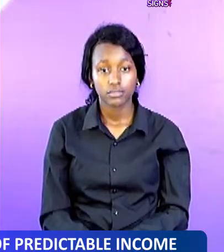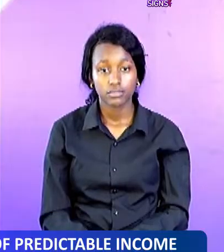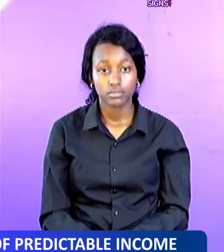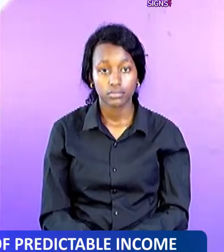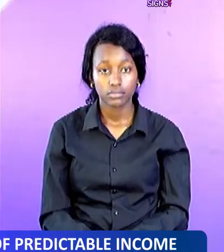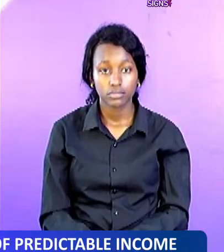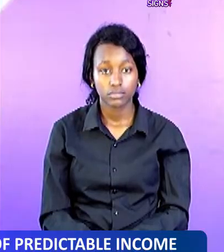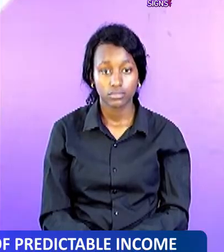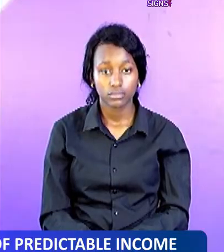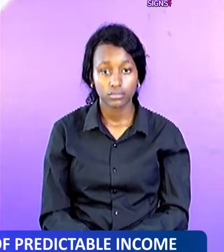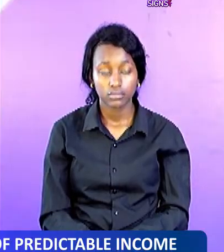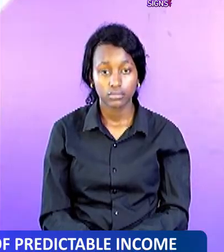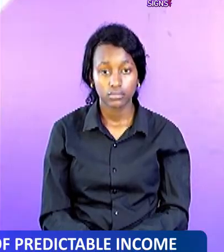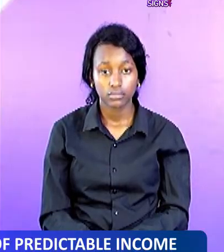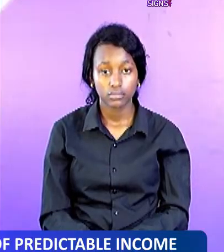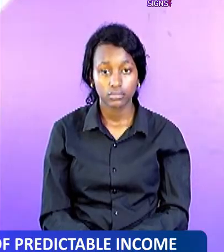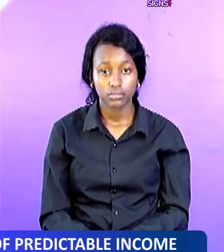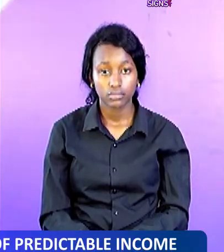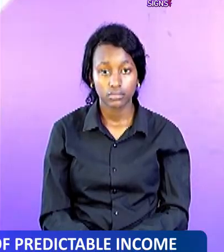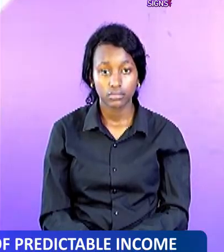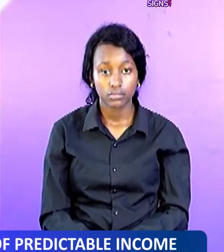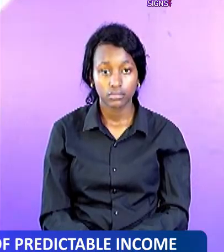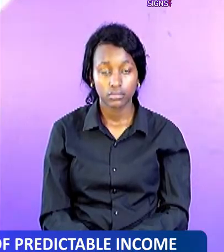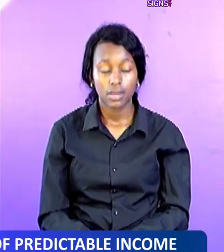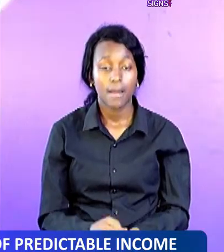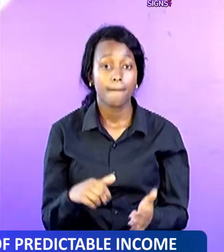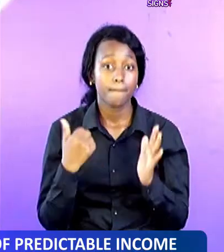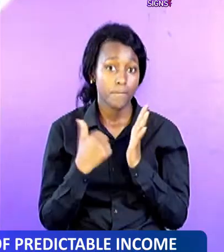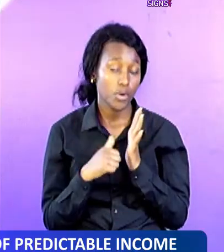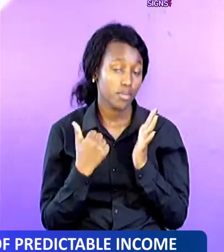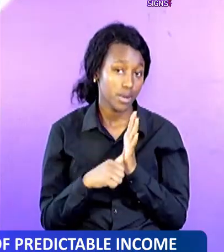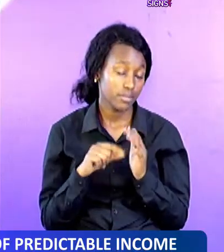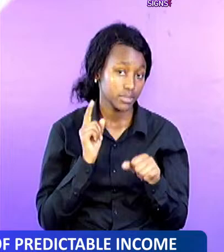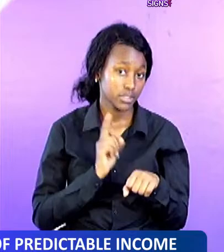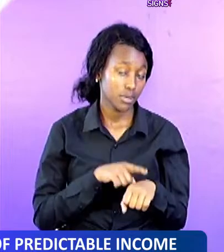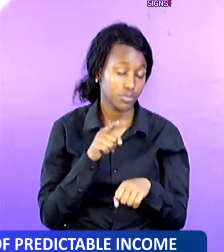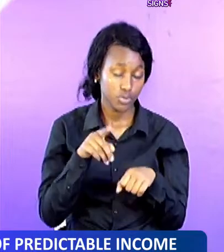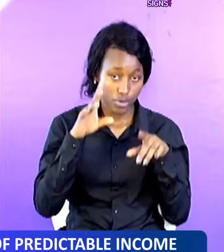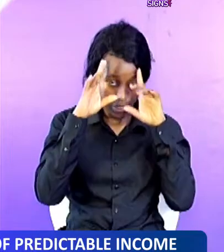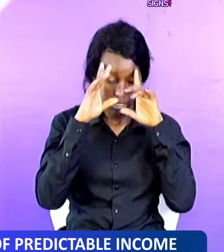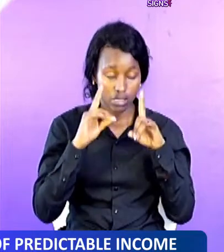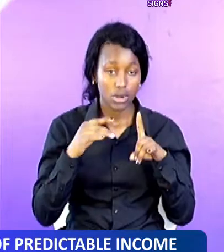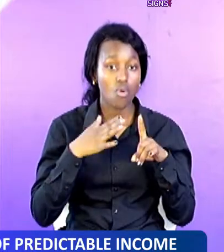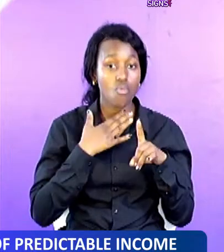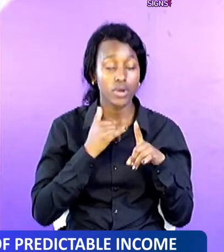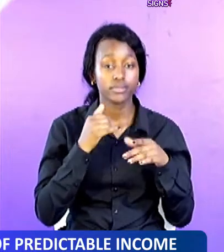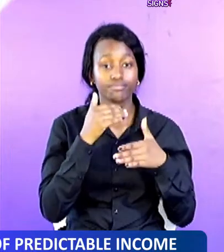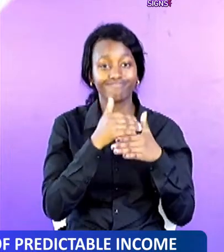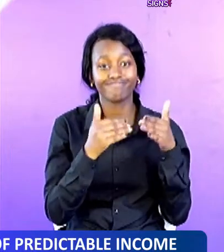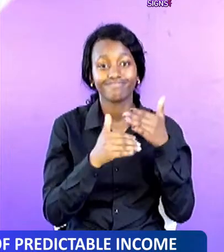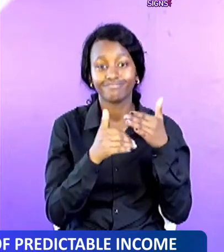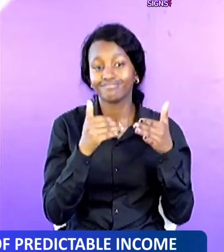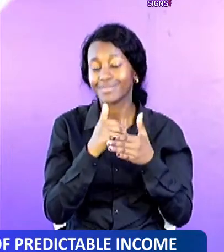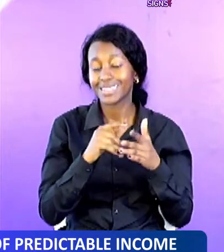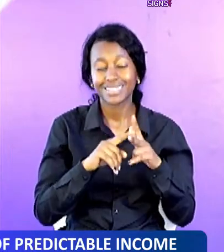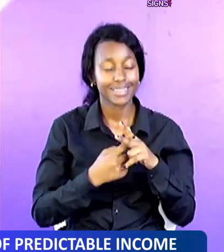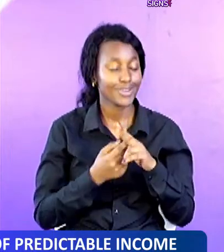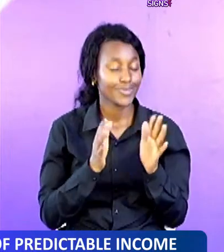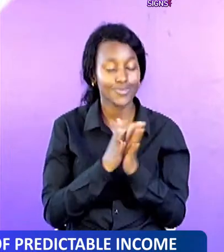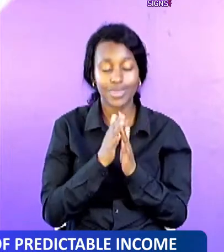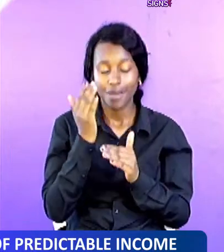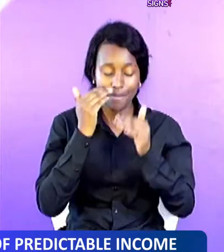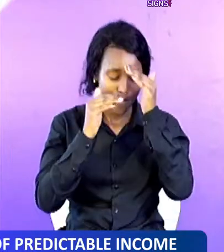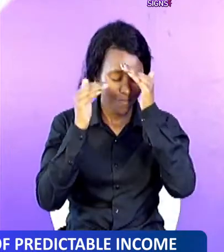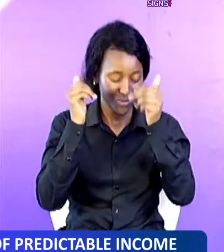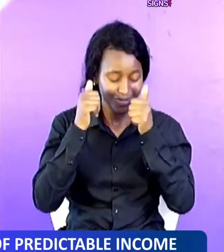One piece of advice, especially if you're going the construction route, is always involve professionals from the word go. And in this case, I